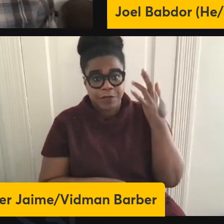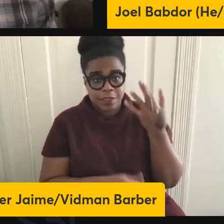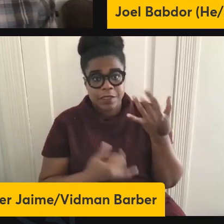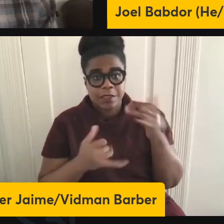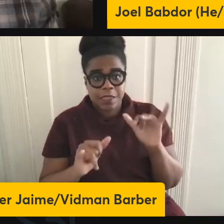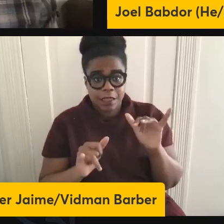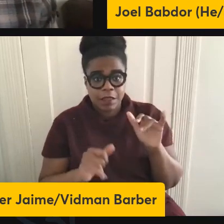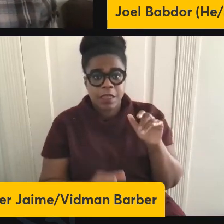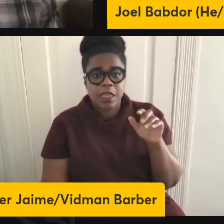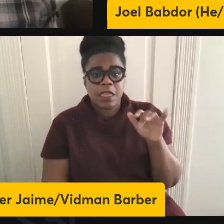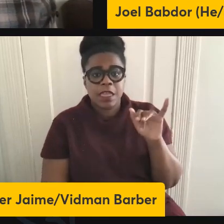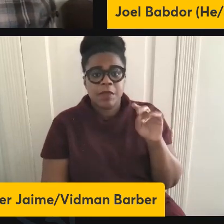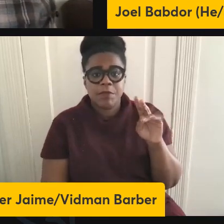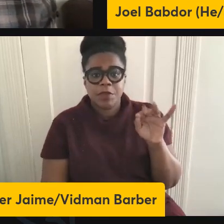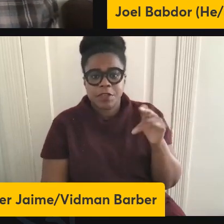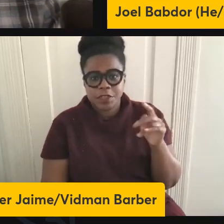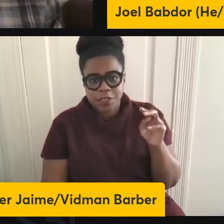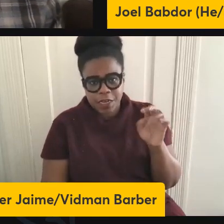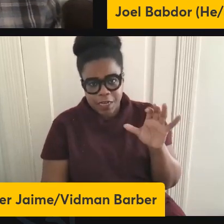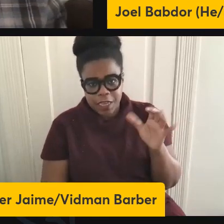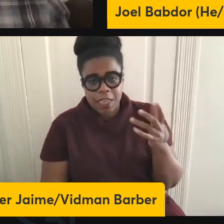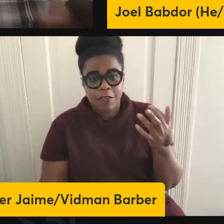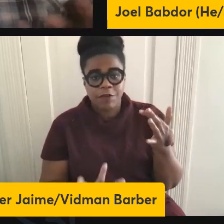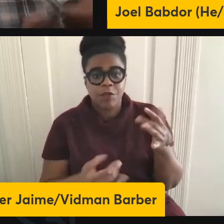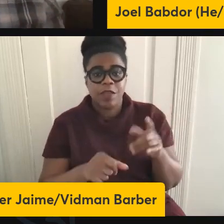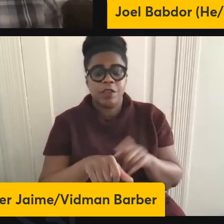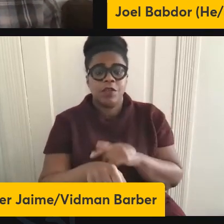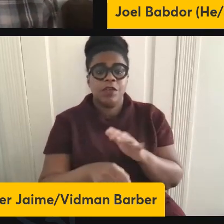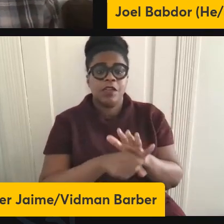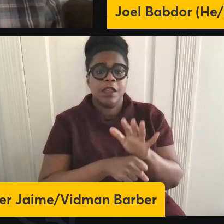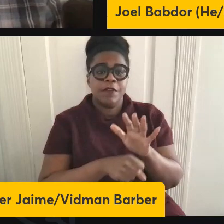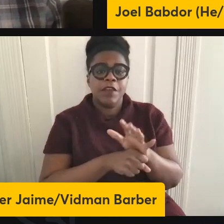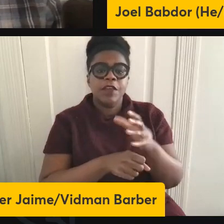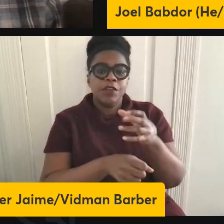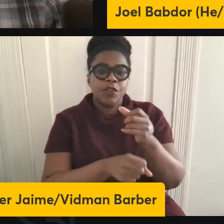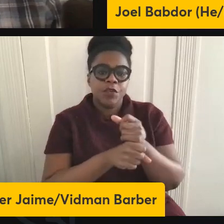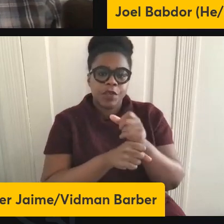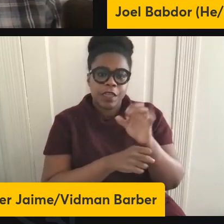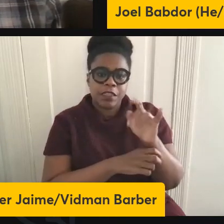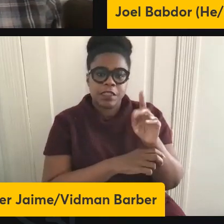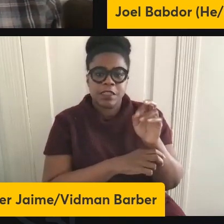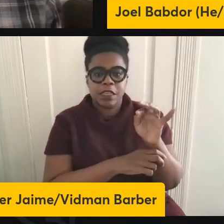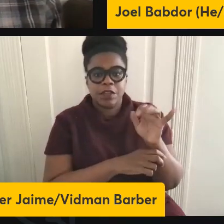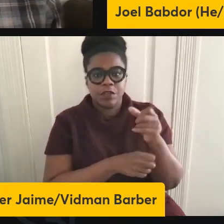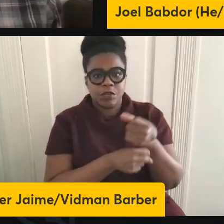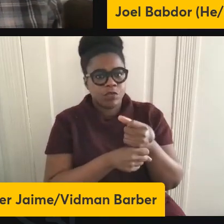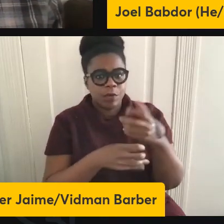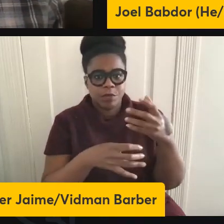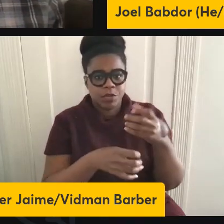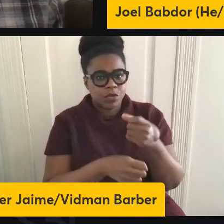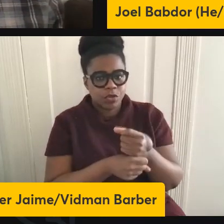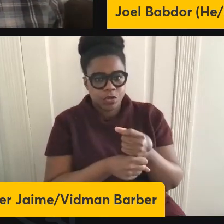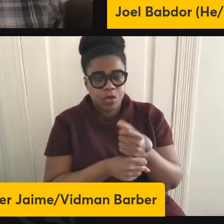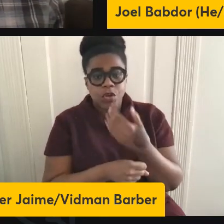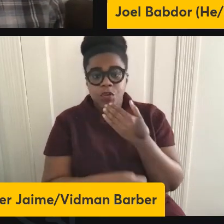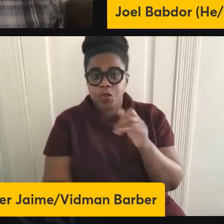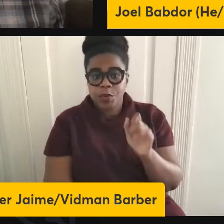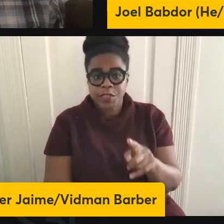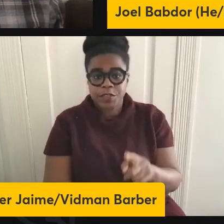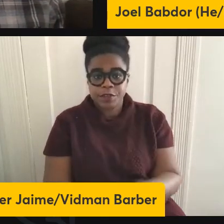be immunogenic, because if you wait long enough, you will get cellular rupture. And so it's a good